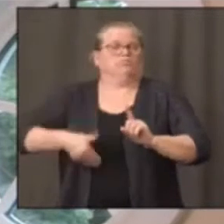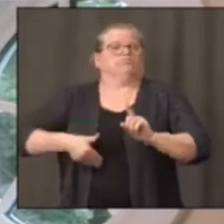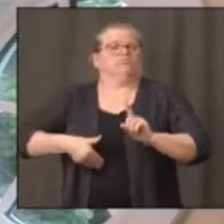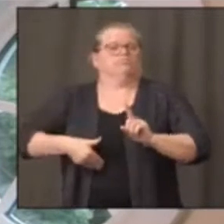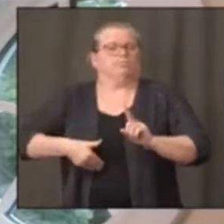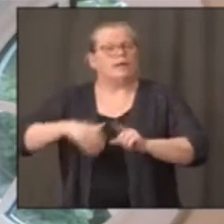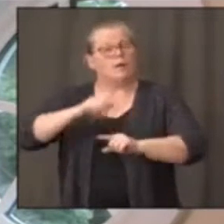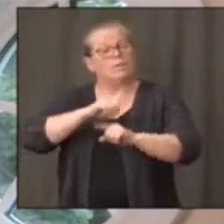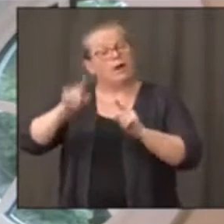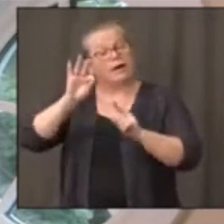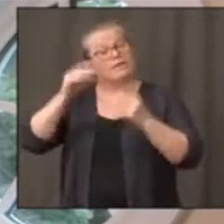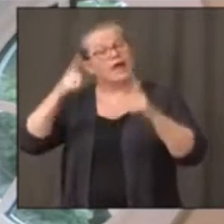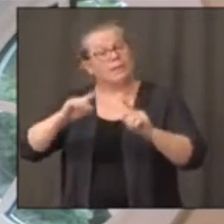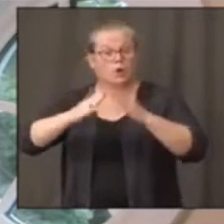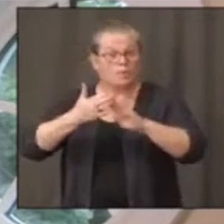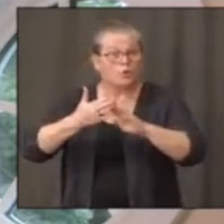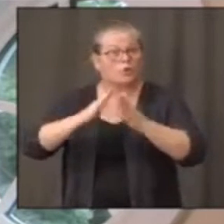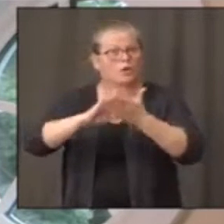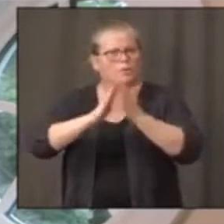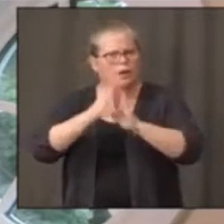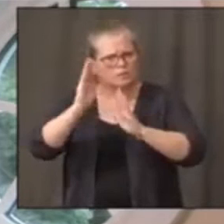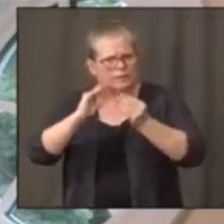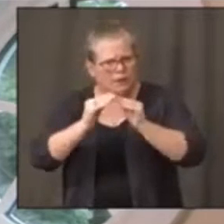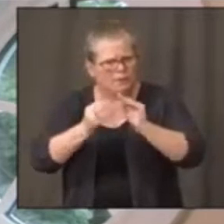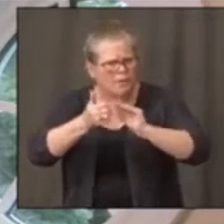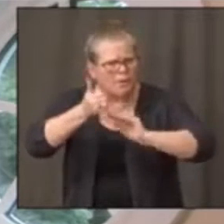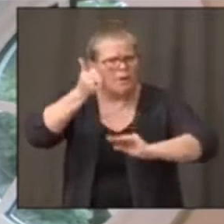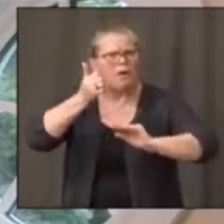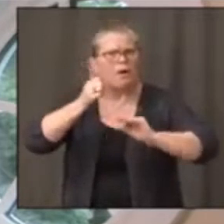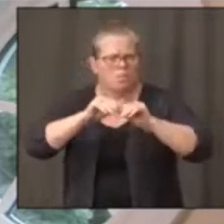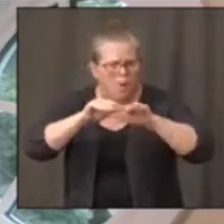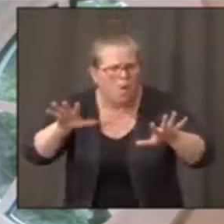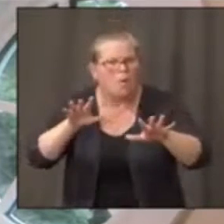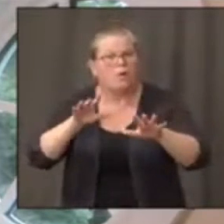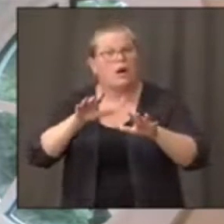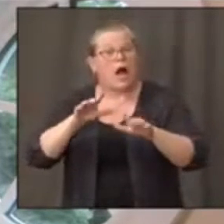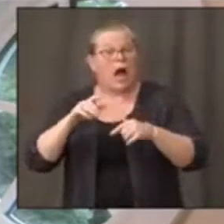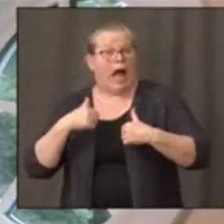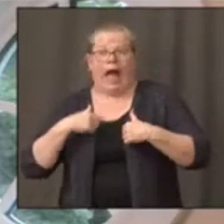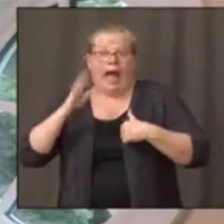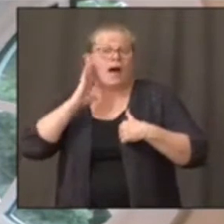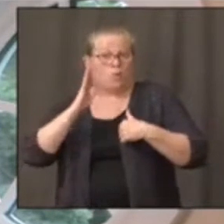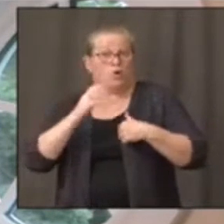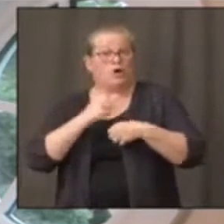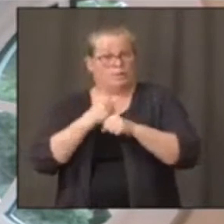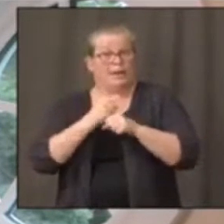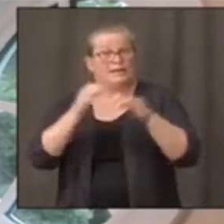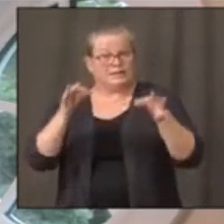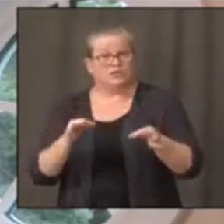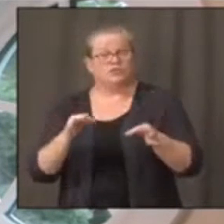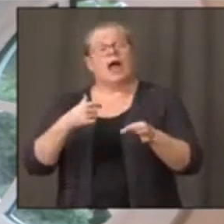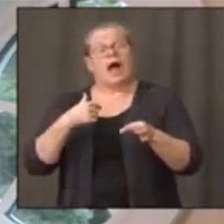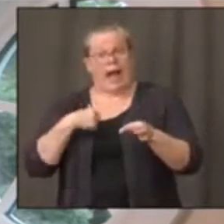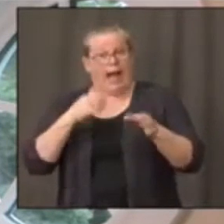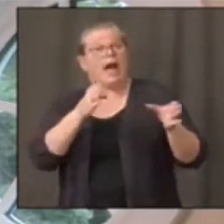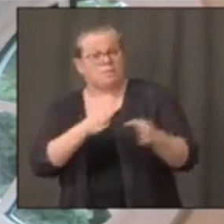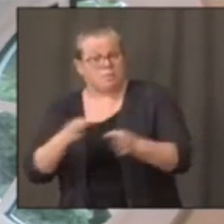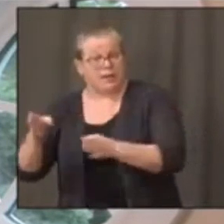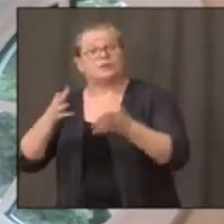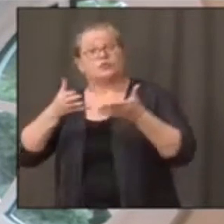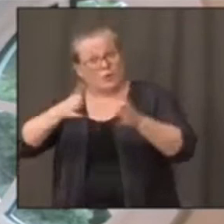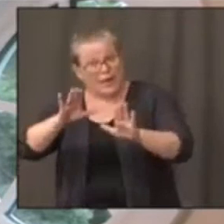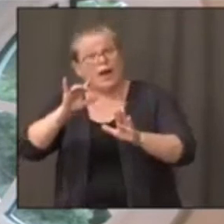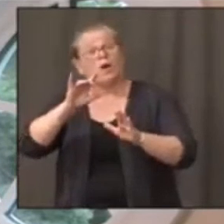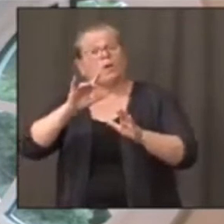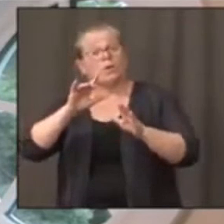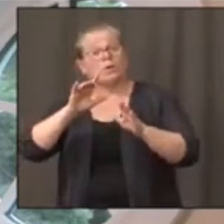would decide to pull my kids from the school. Now, I'm going to make every effort to start my kids in the school. I have a lot of confidence in the